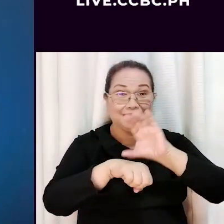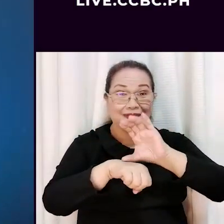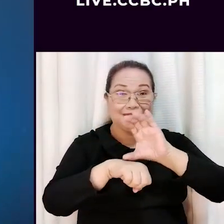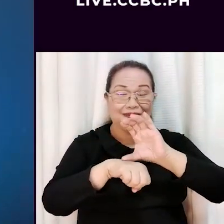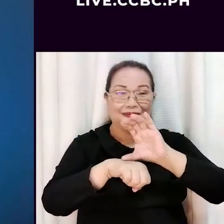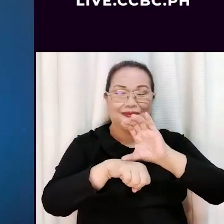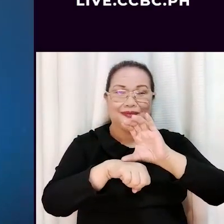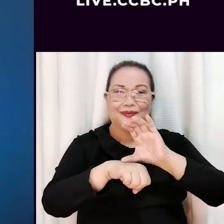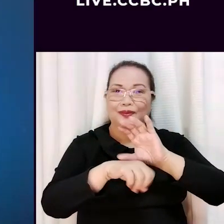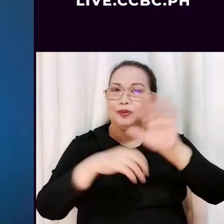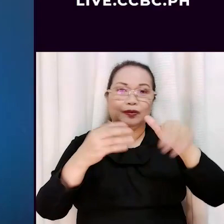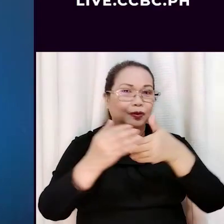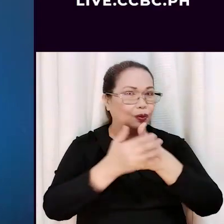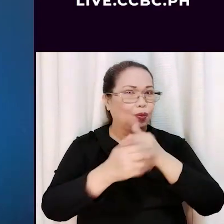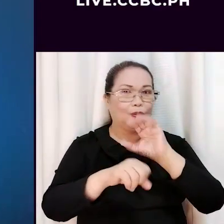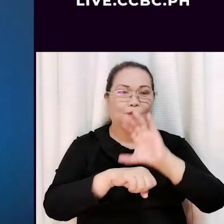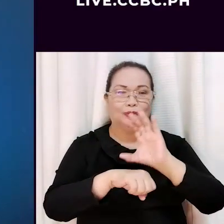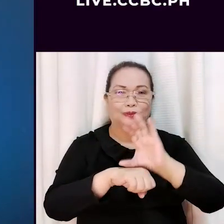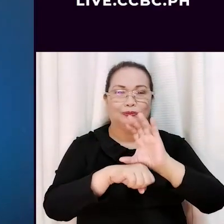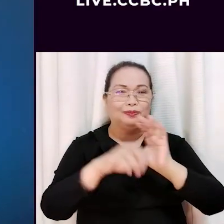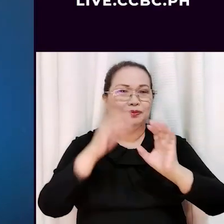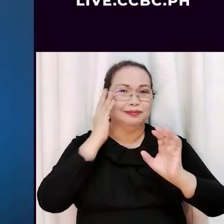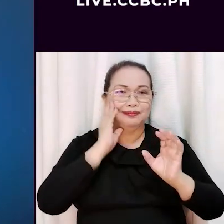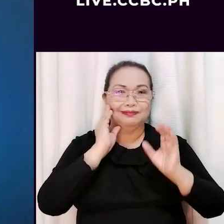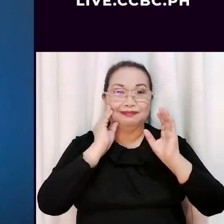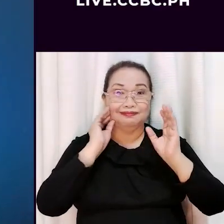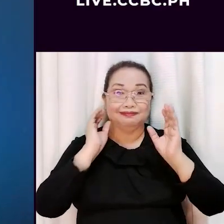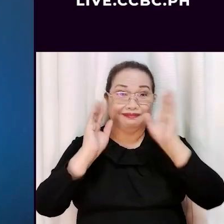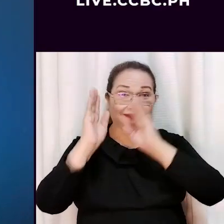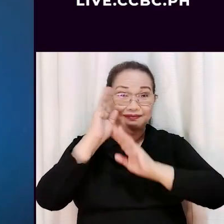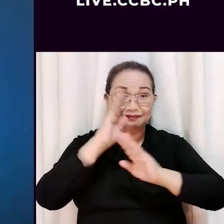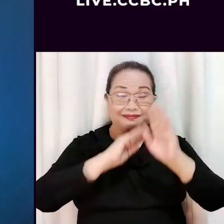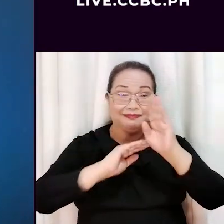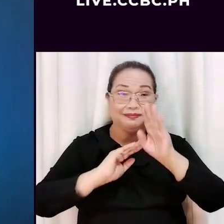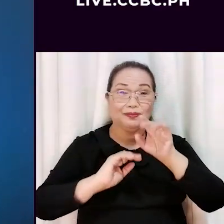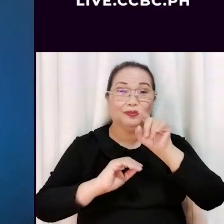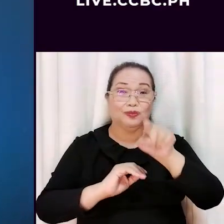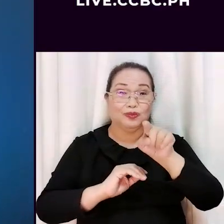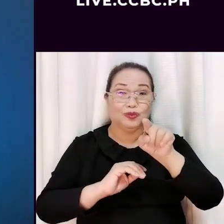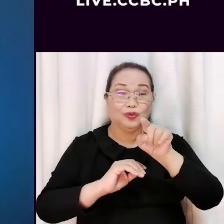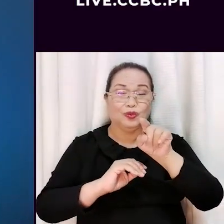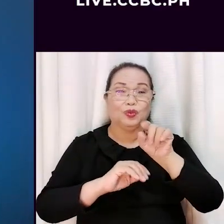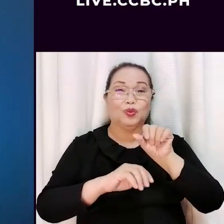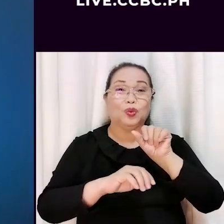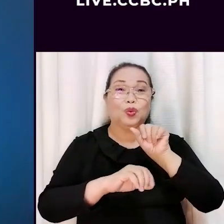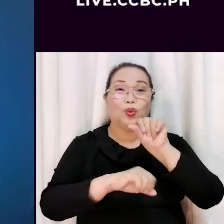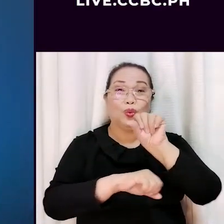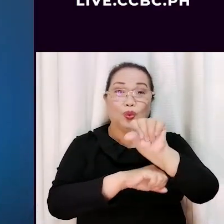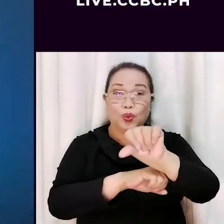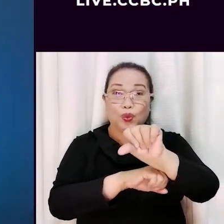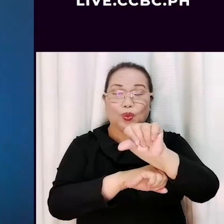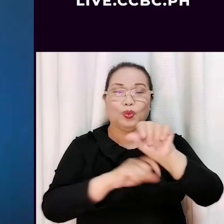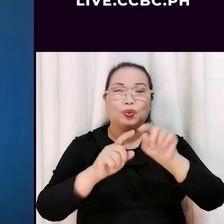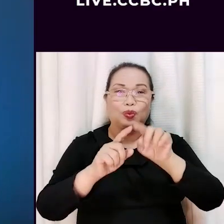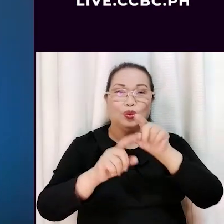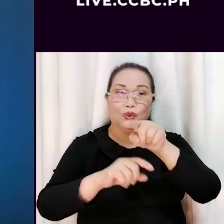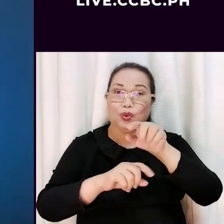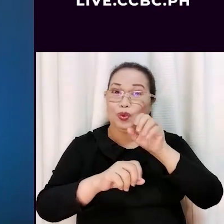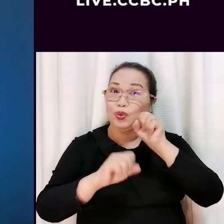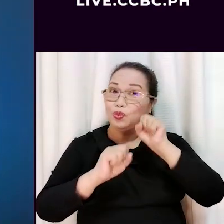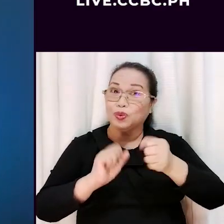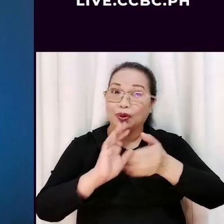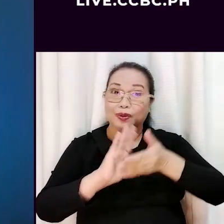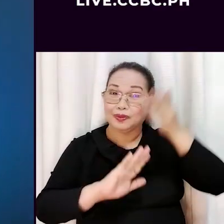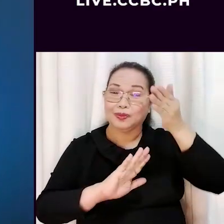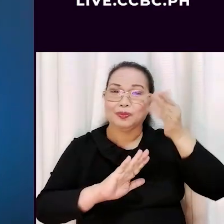church in Smyrna, but to all the churches who are experiencing tribulation. He who overcomes shall not be hurt by